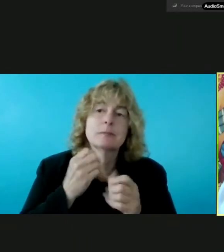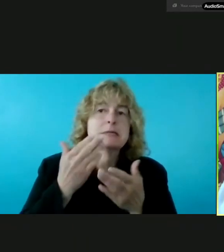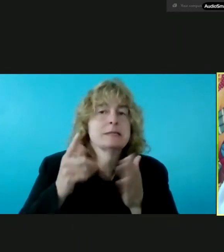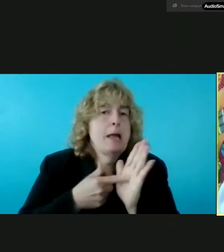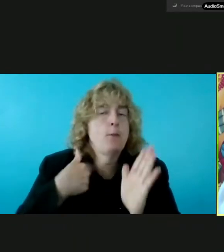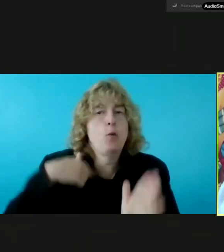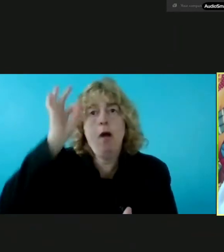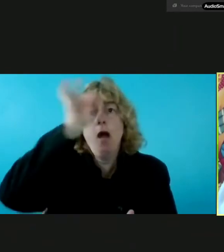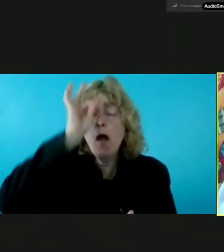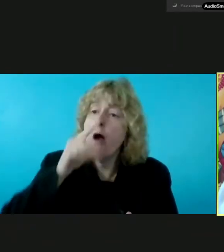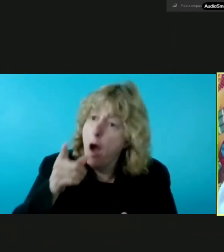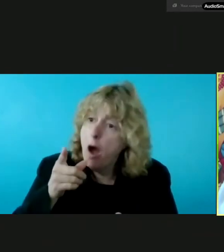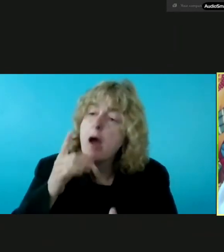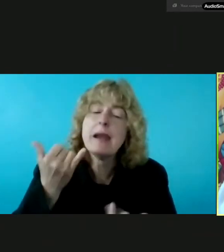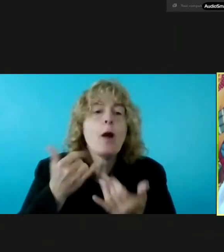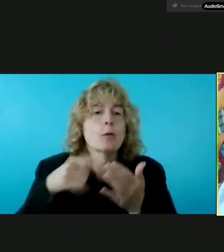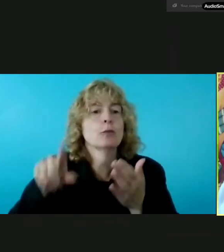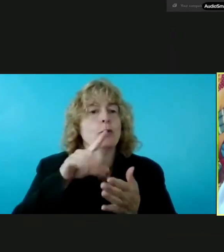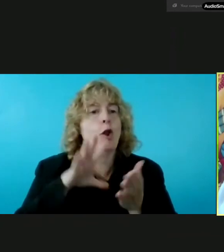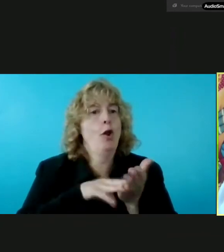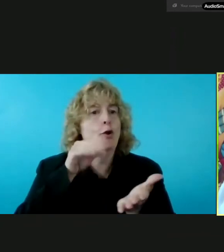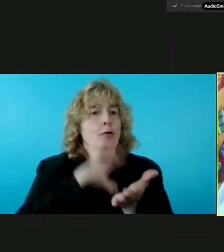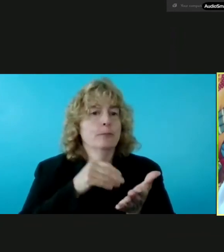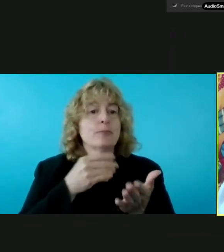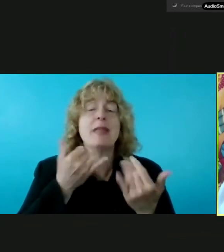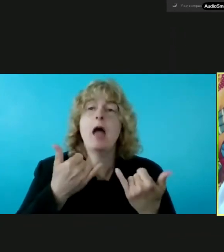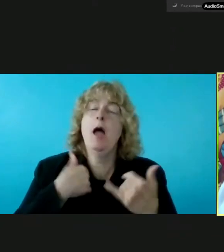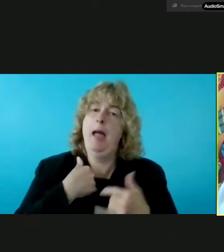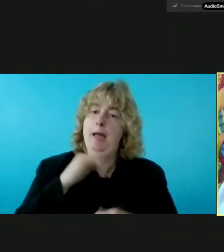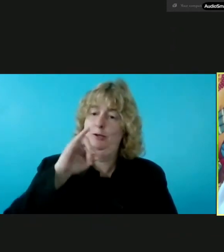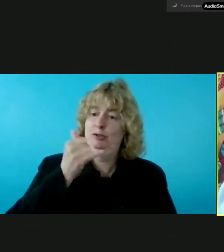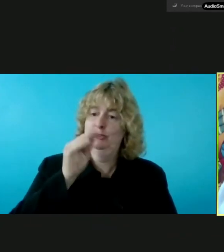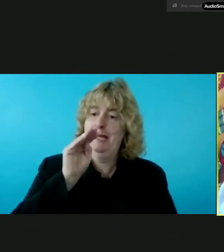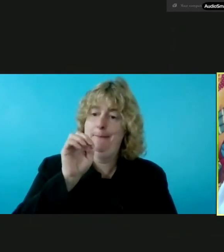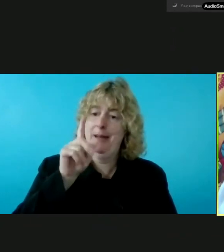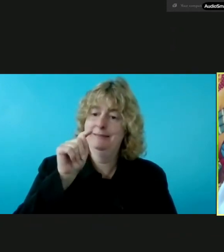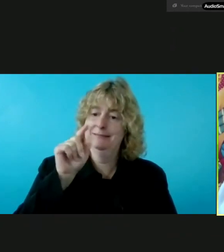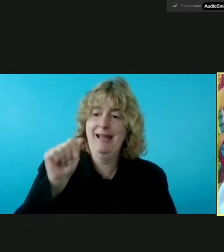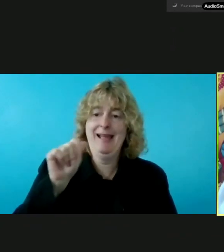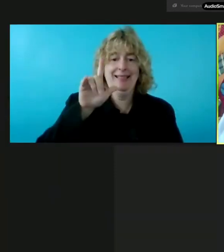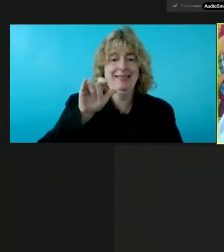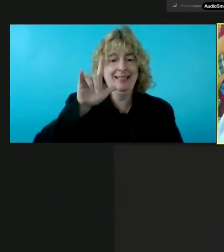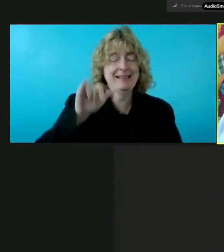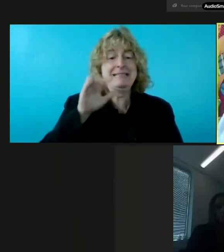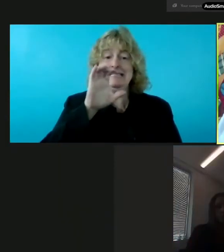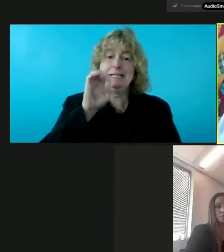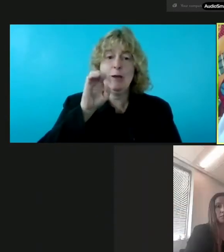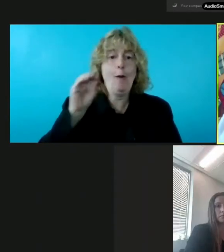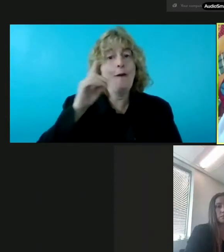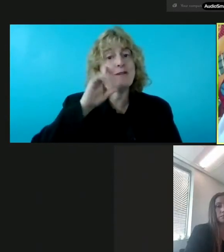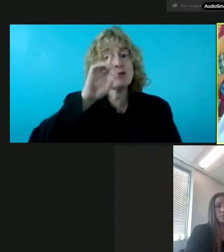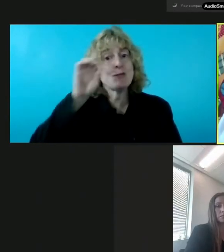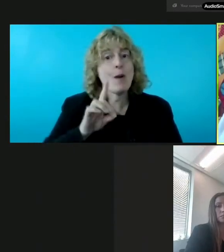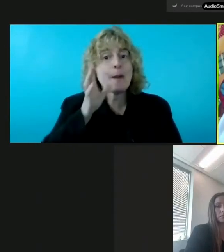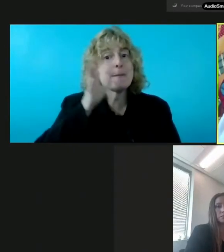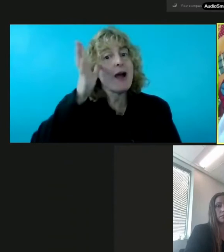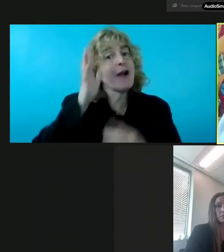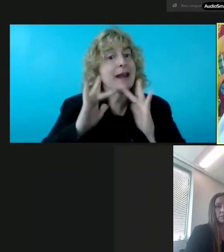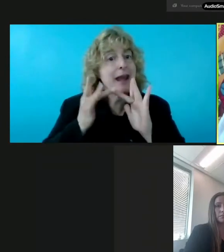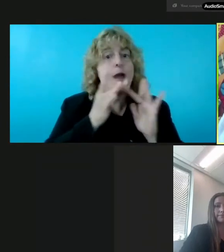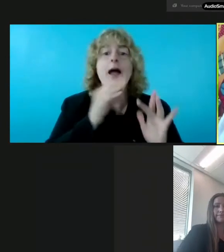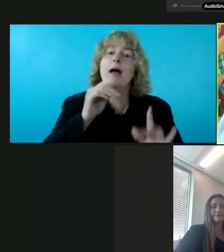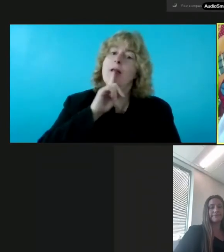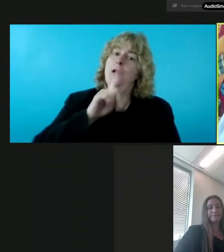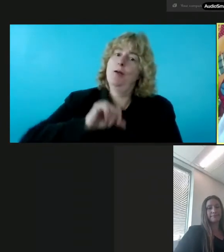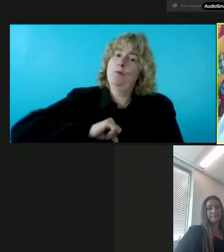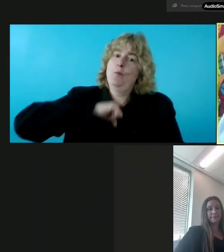blessed to be the CEO of the Detroit Parent Network, and also a proud member of this really